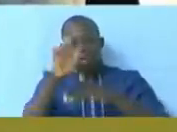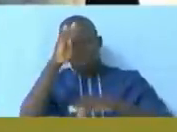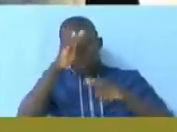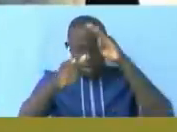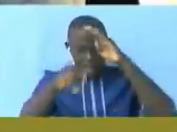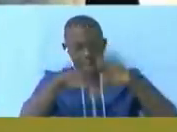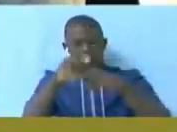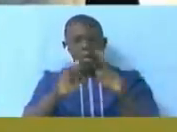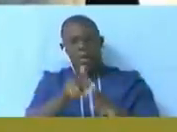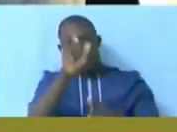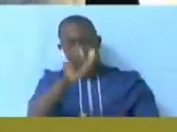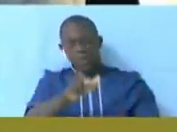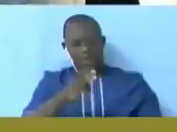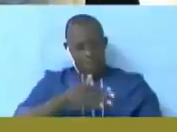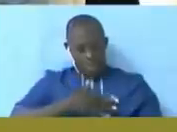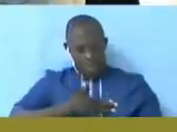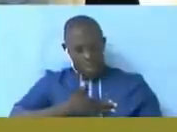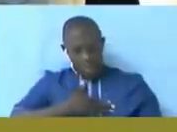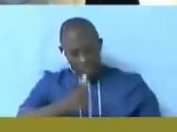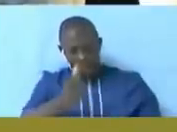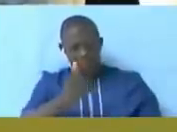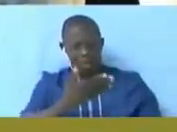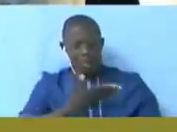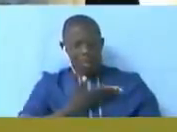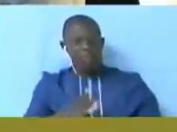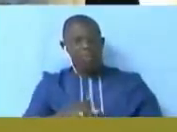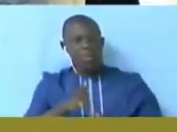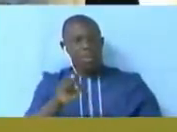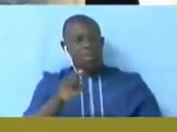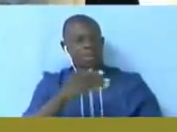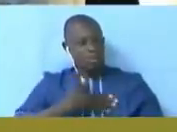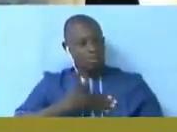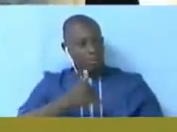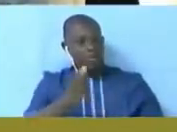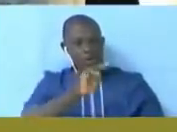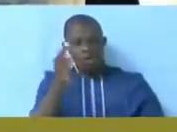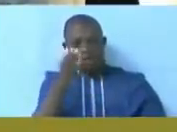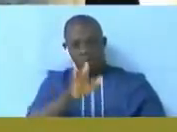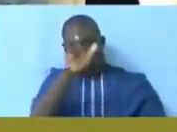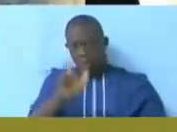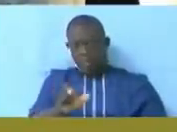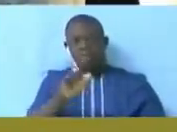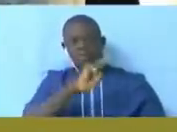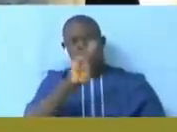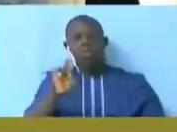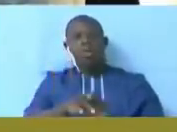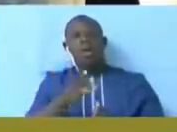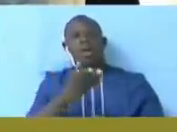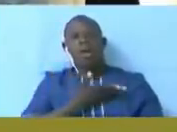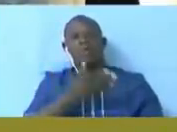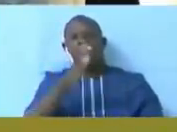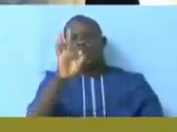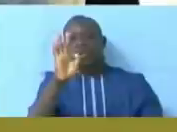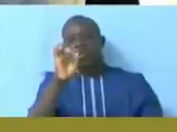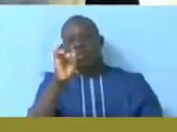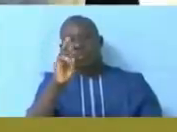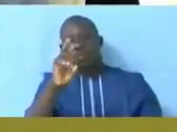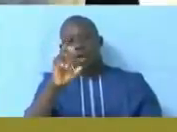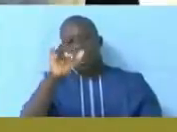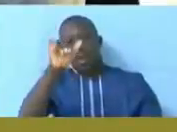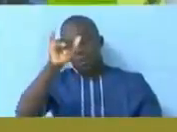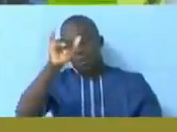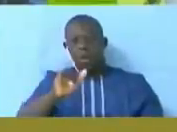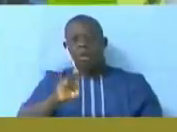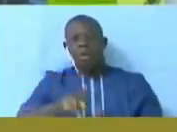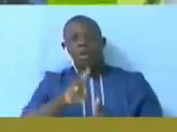bravery doesn't originate from him. They have the Tourays have their syringe, some others the CCM and the Morris.